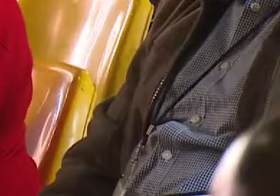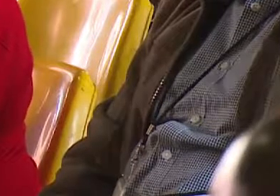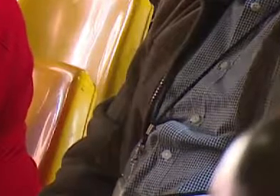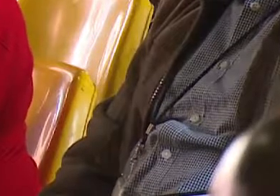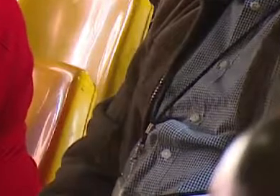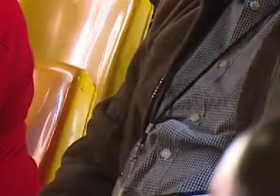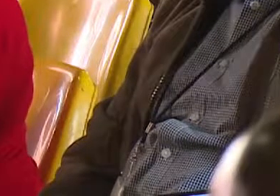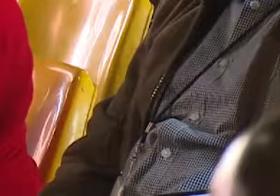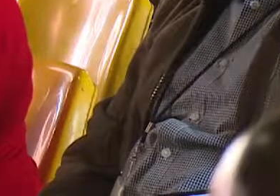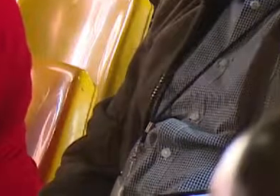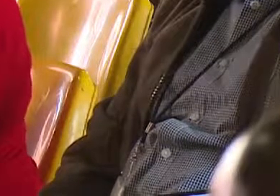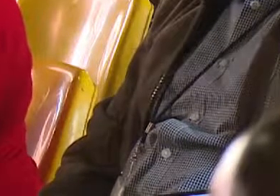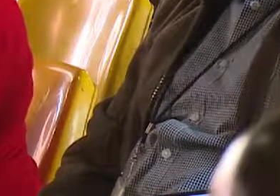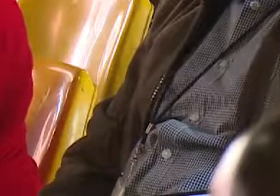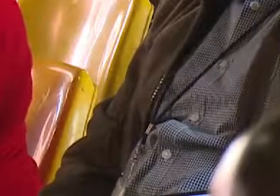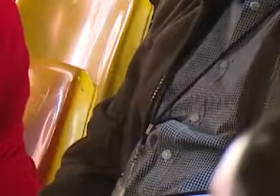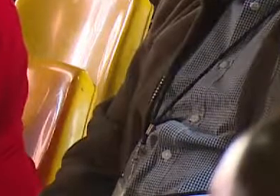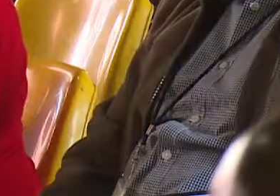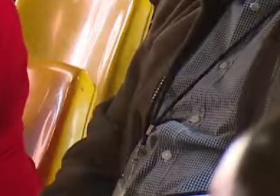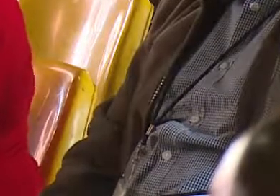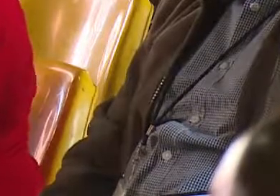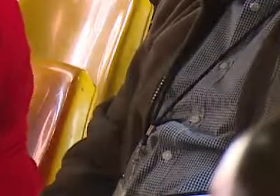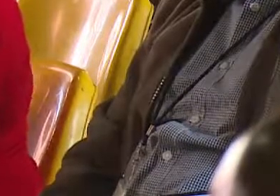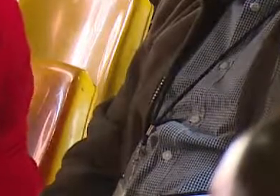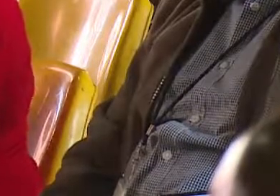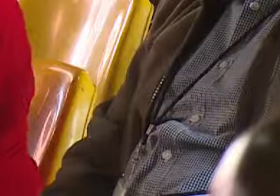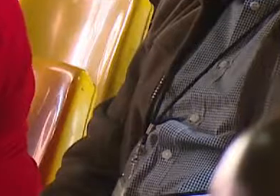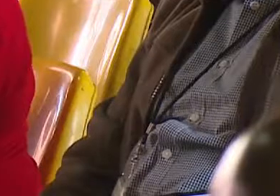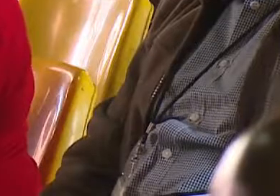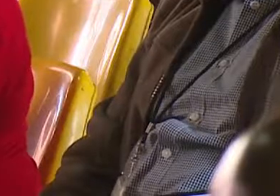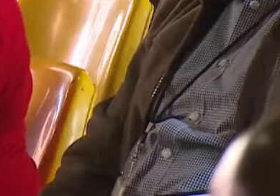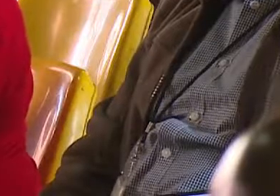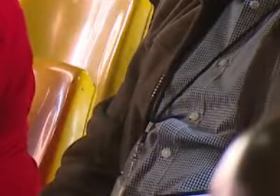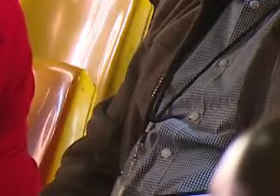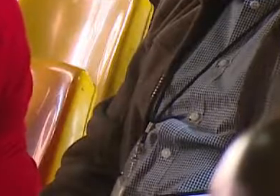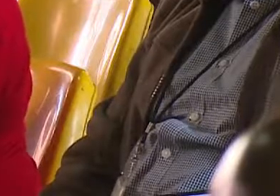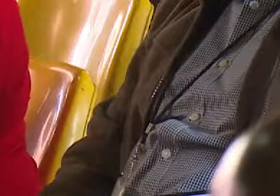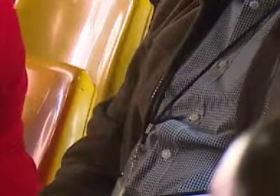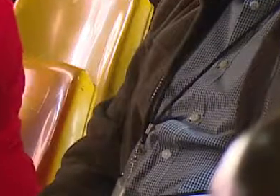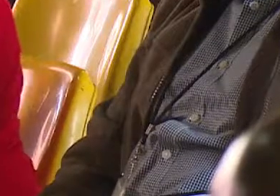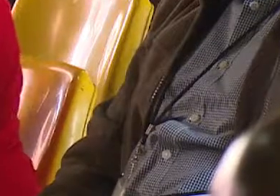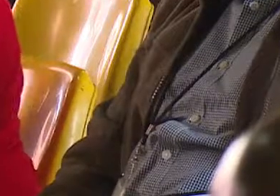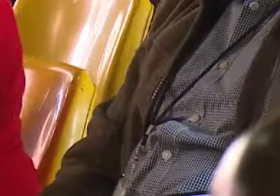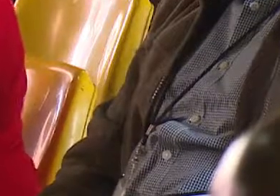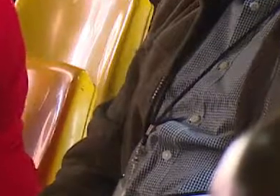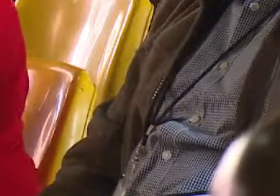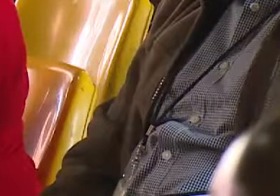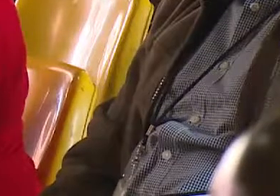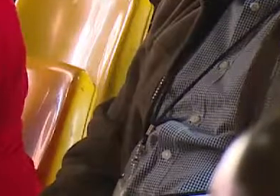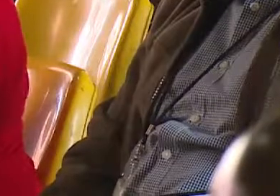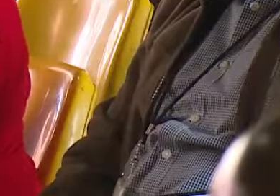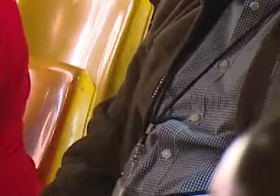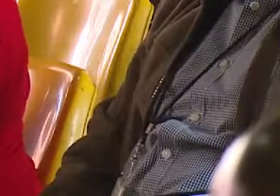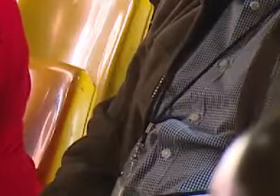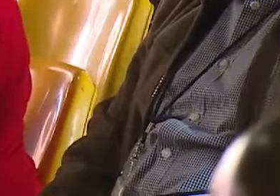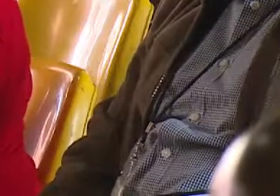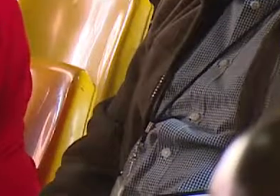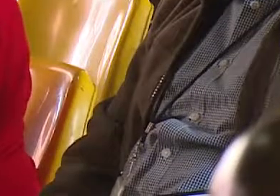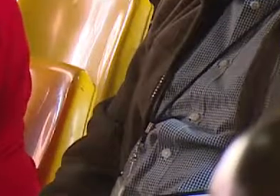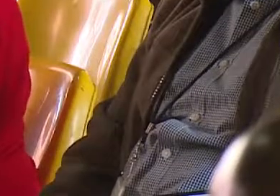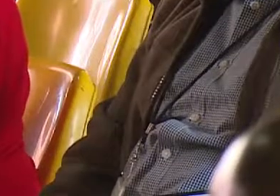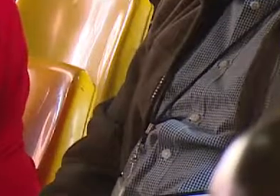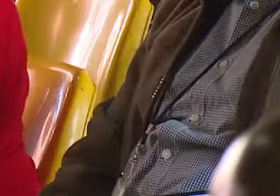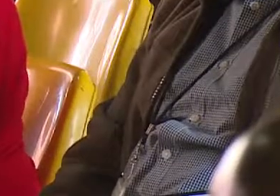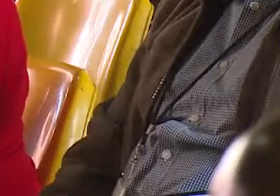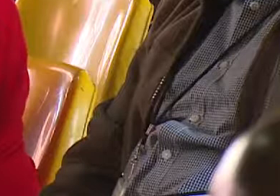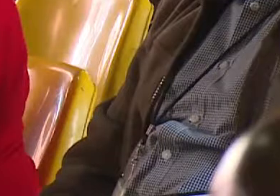look at the process from end to finish to say, when you give me this function and say, Mr. Ntshanga, execute these functions, what am I going to do